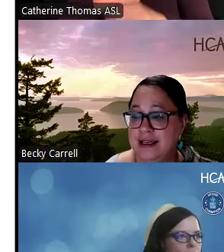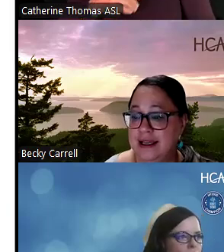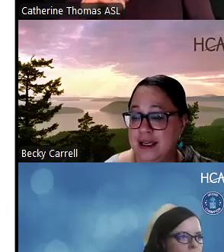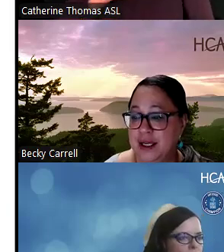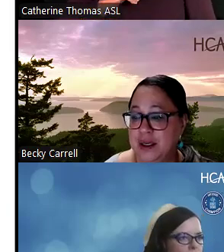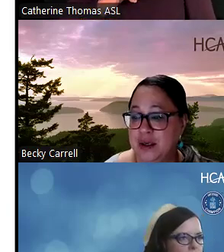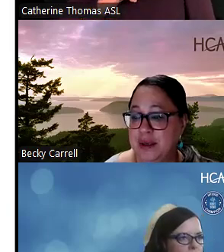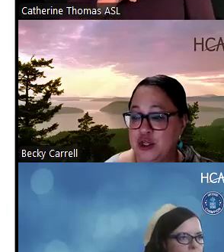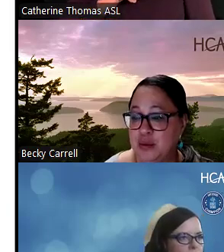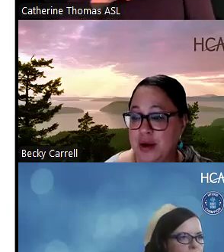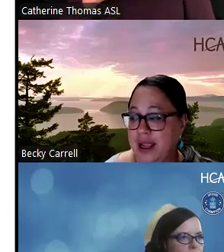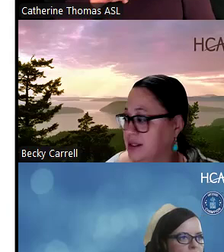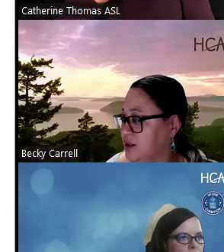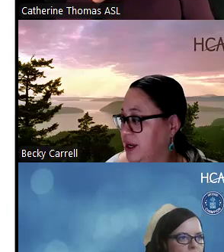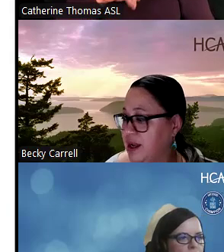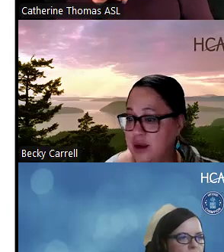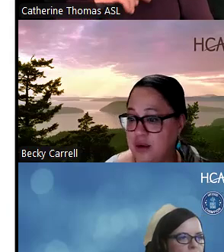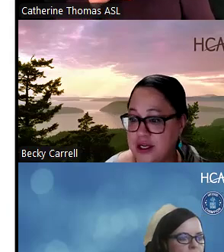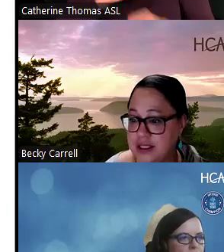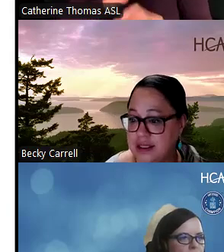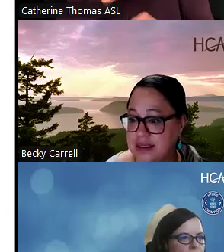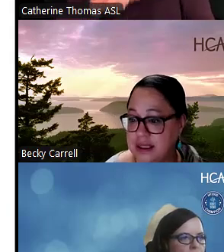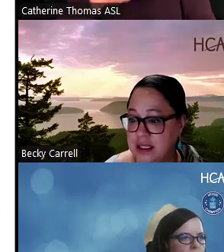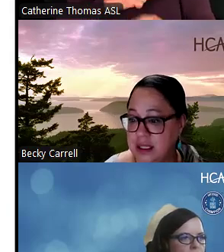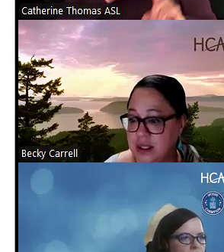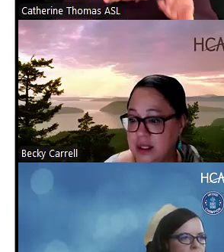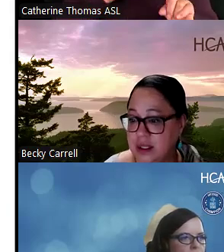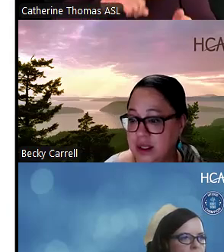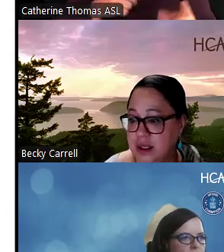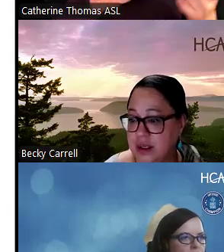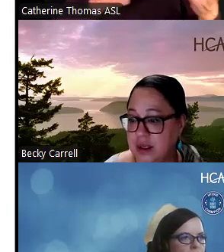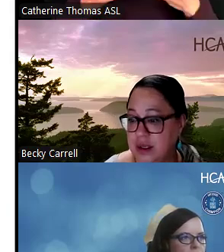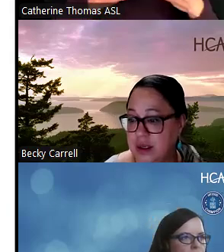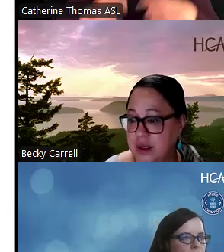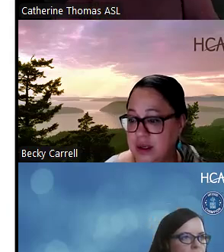to make sure we're answering questions.